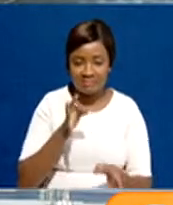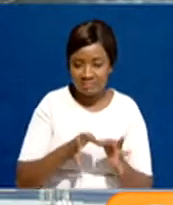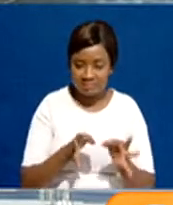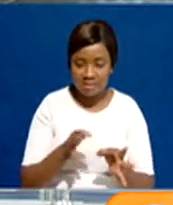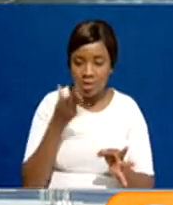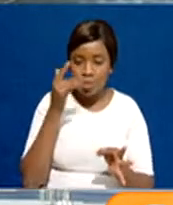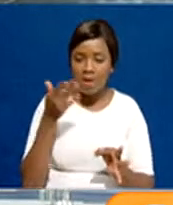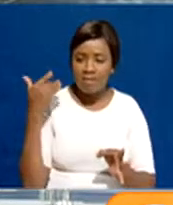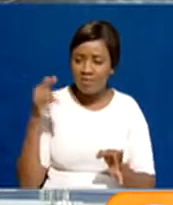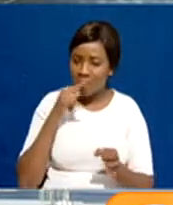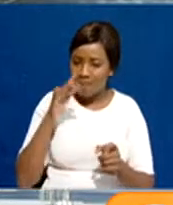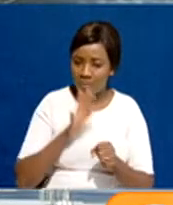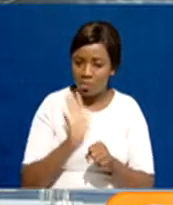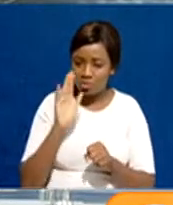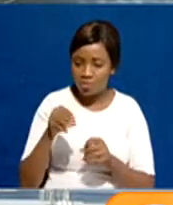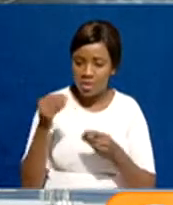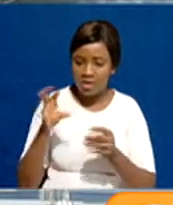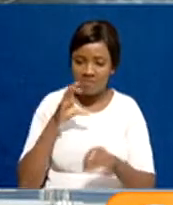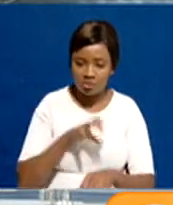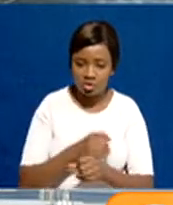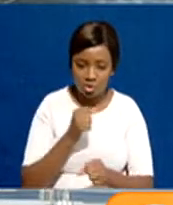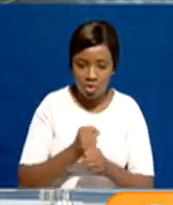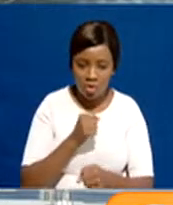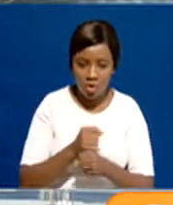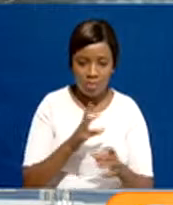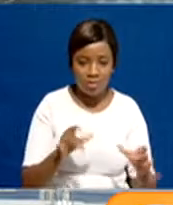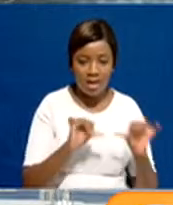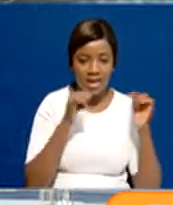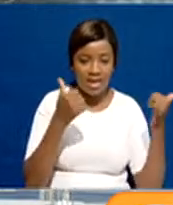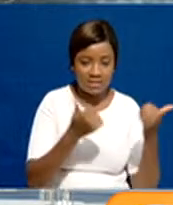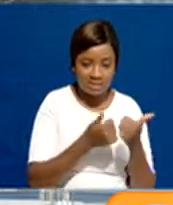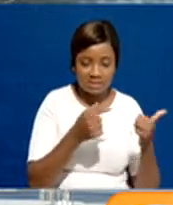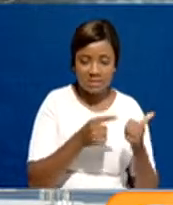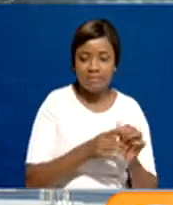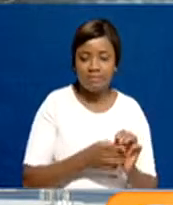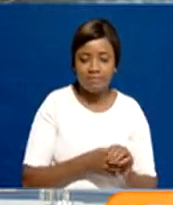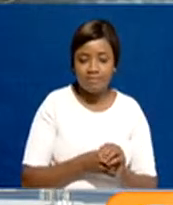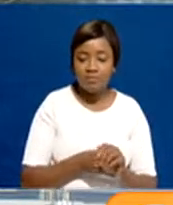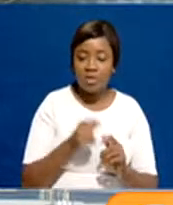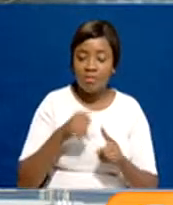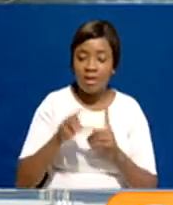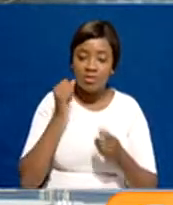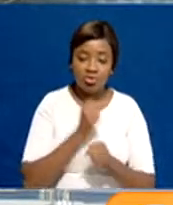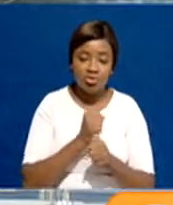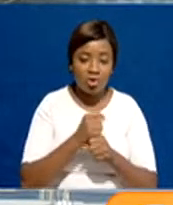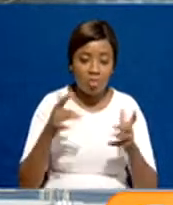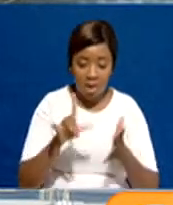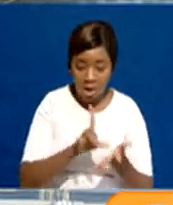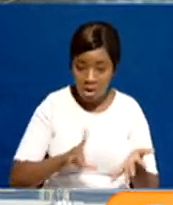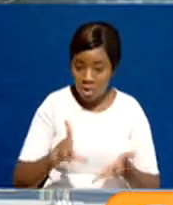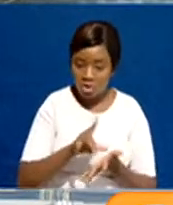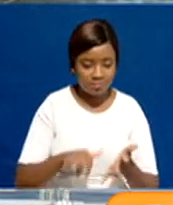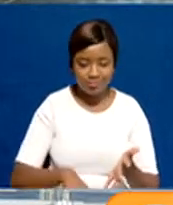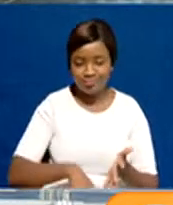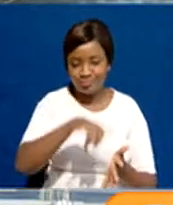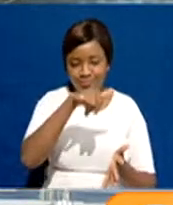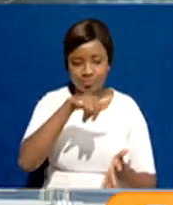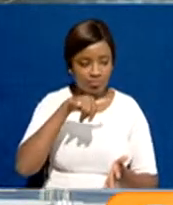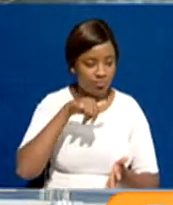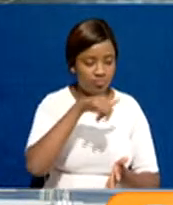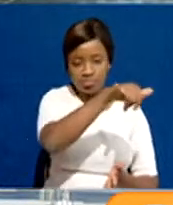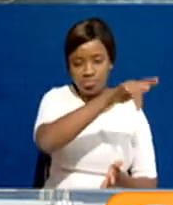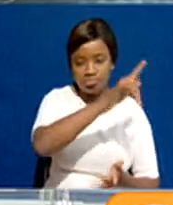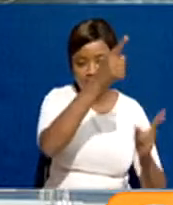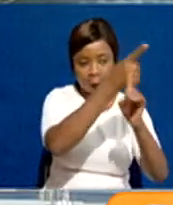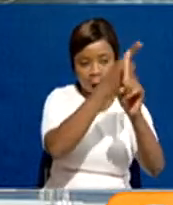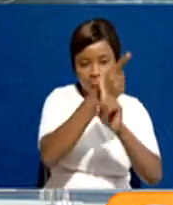were allegedly swindled by a recruitment agency which had promised them jobs abroad. Some of the job seekers who spoke to Citizen